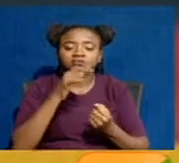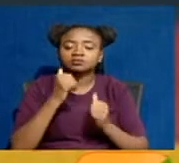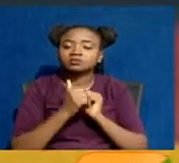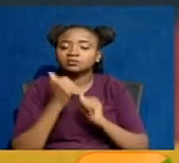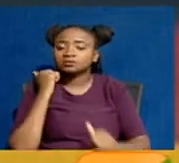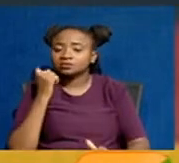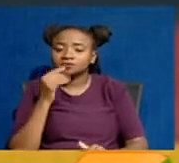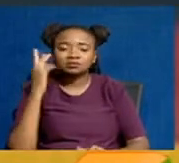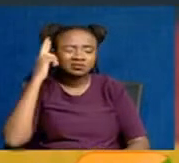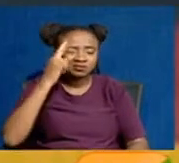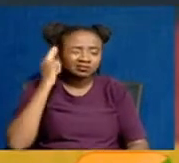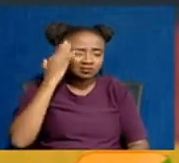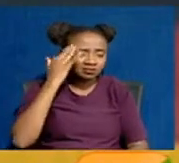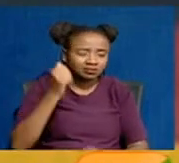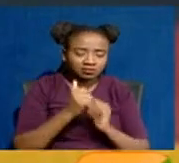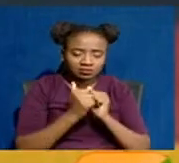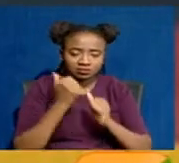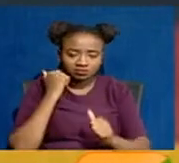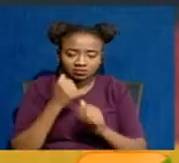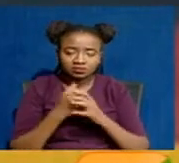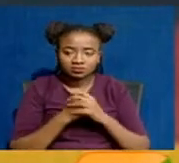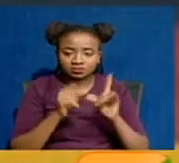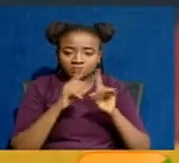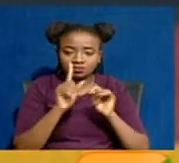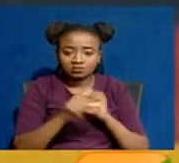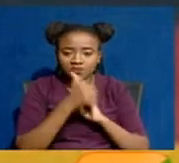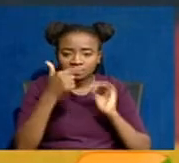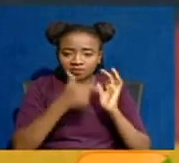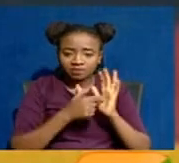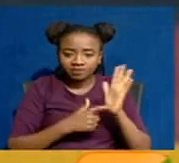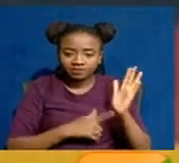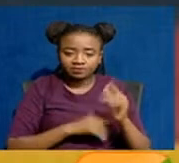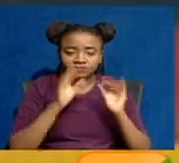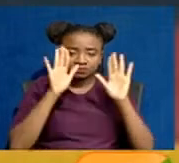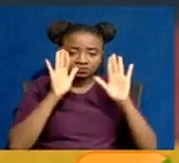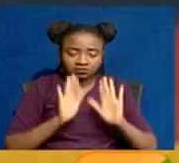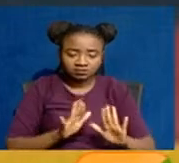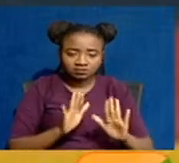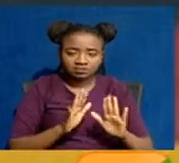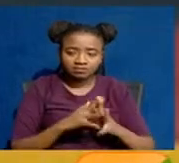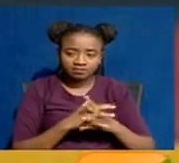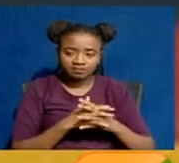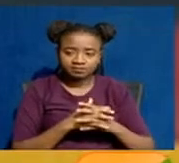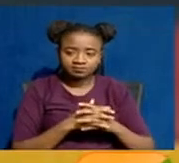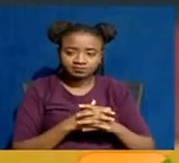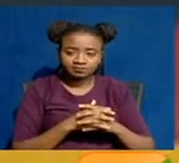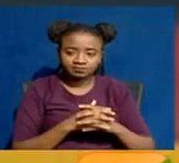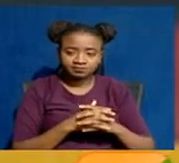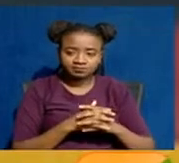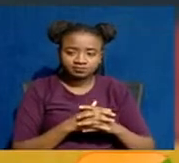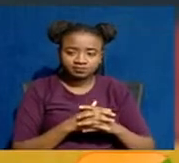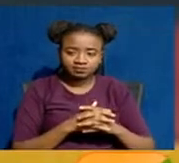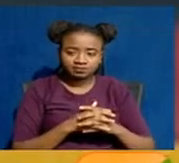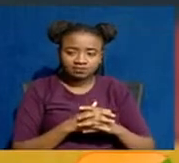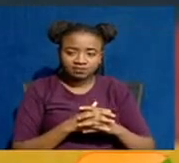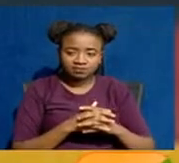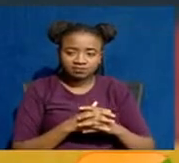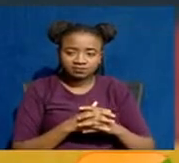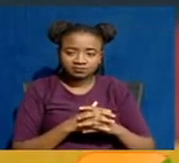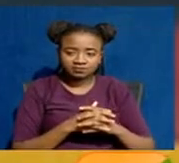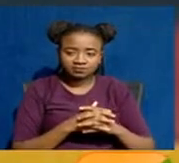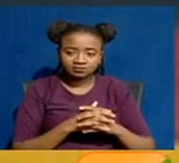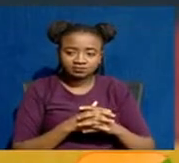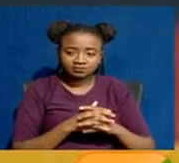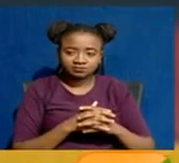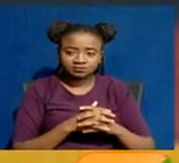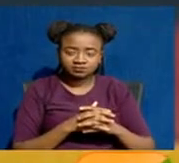for the denial? Another thing that is important and has actually been drawn out in another case, which is in appeal right now, it's a Naftali